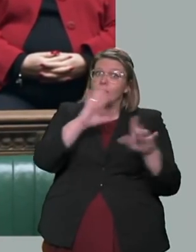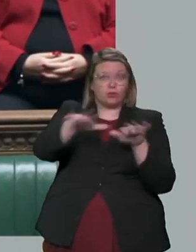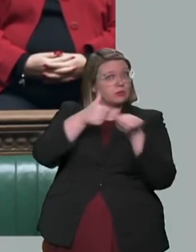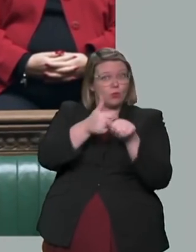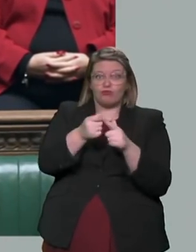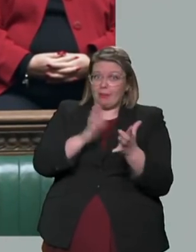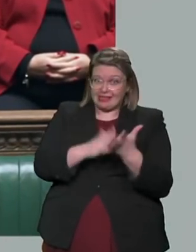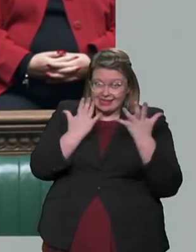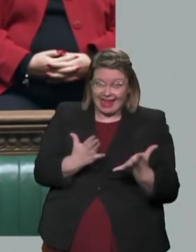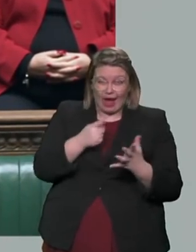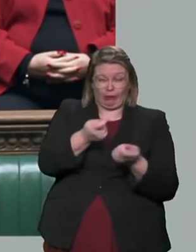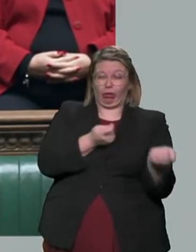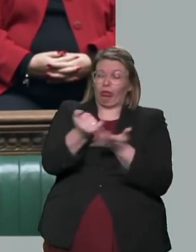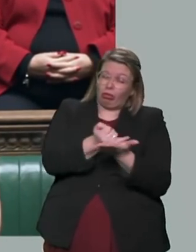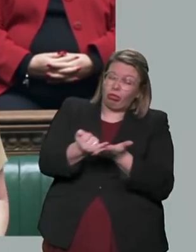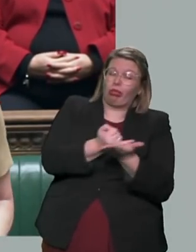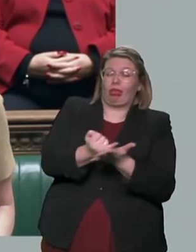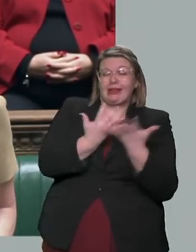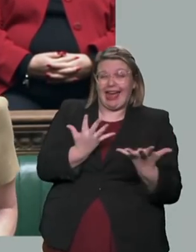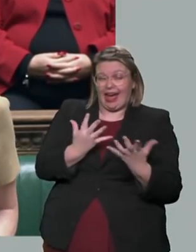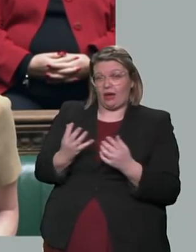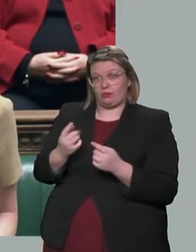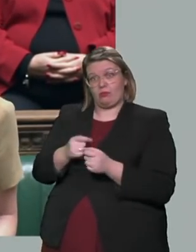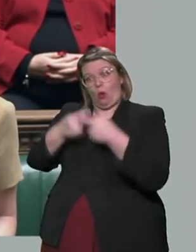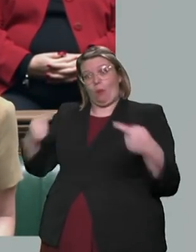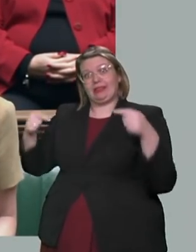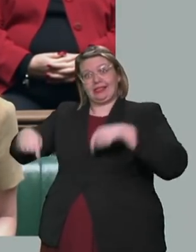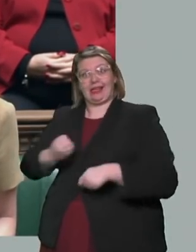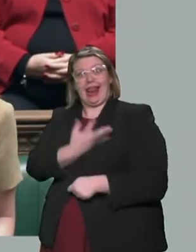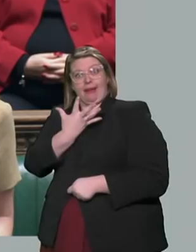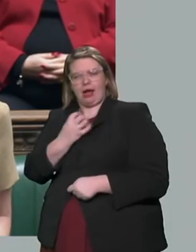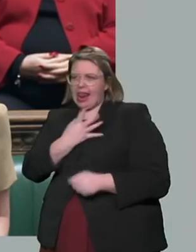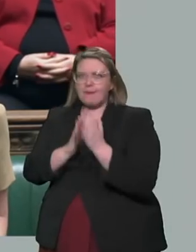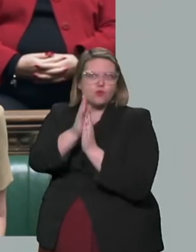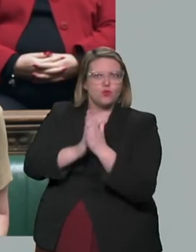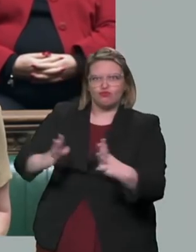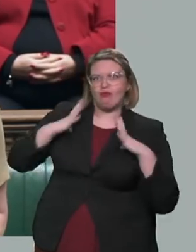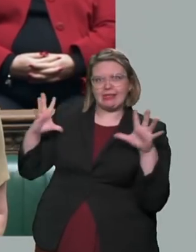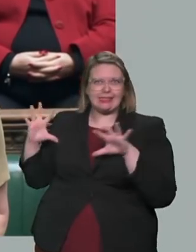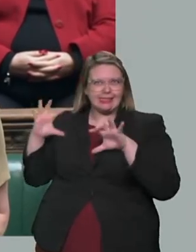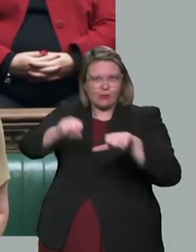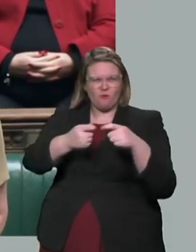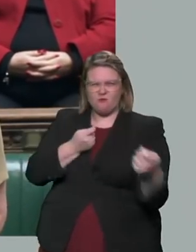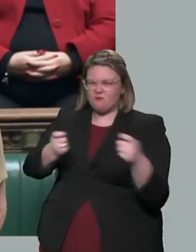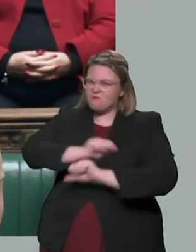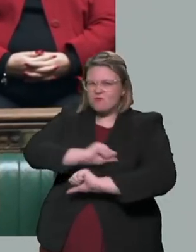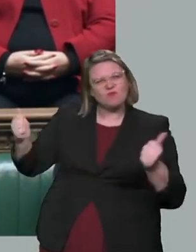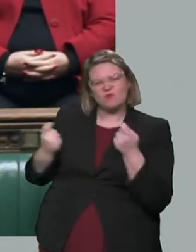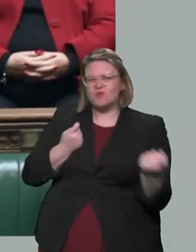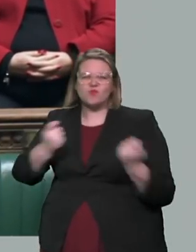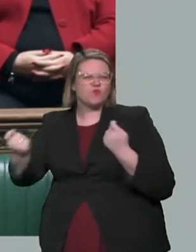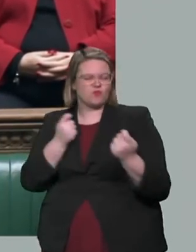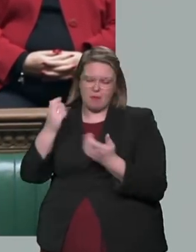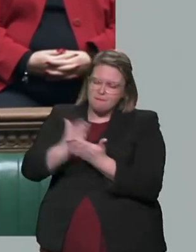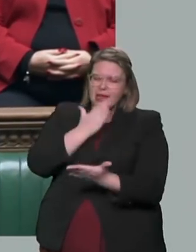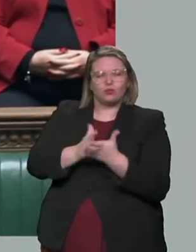governing shambolically, and a Labour Party, Mr. Speaker, who is ready to take over and provide the Britain